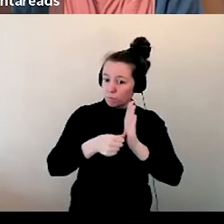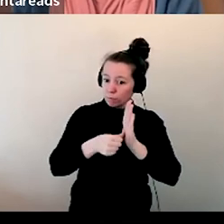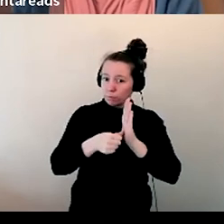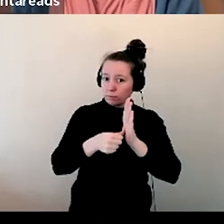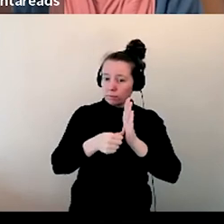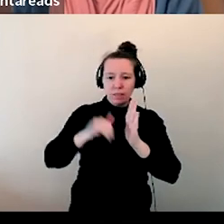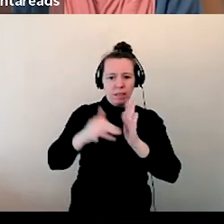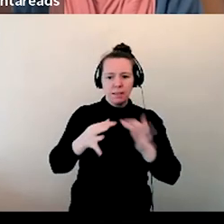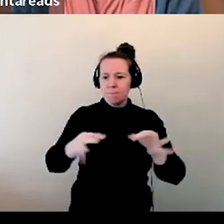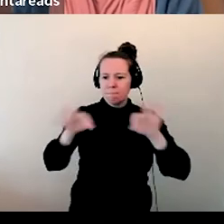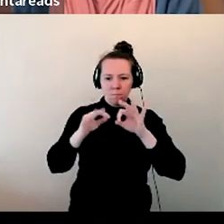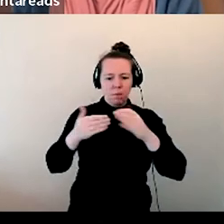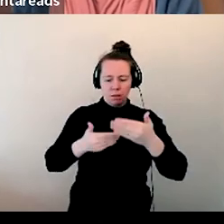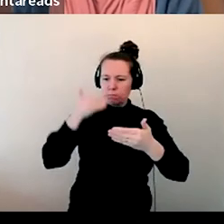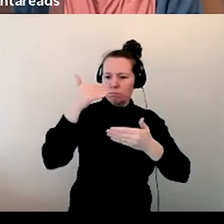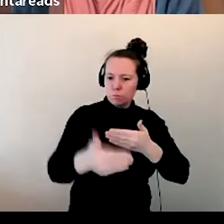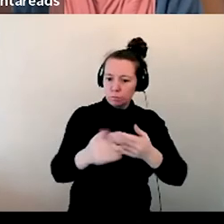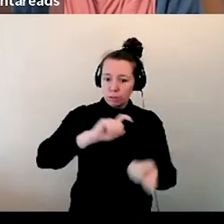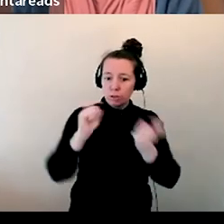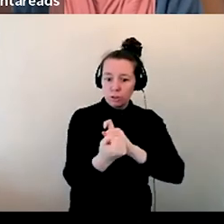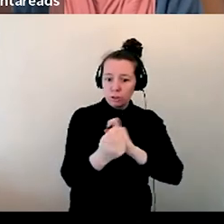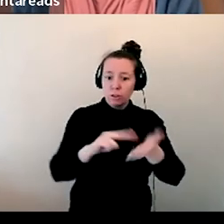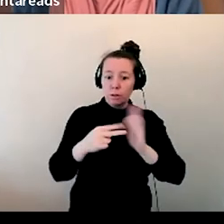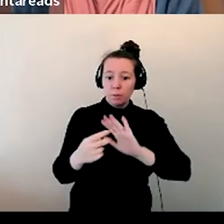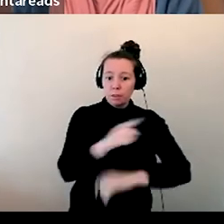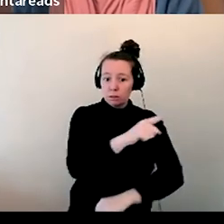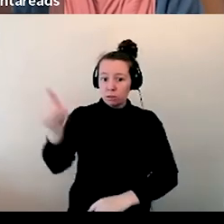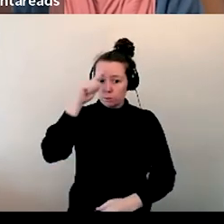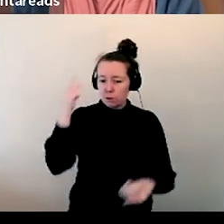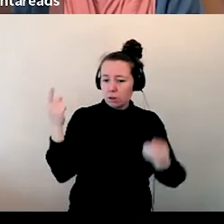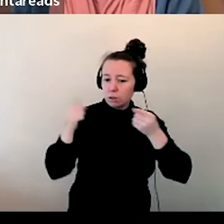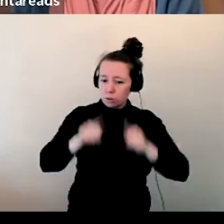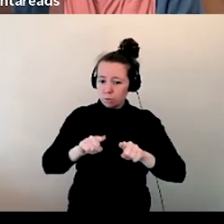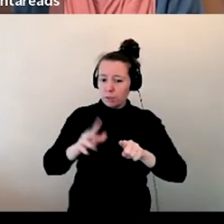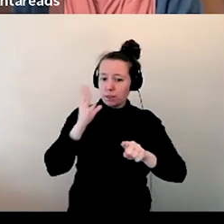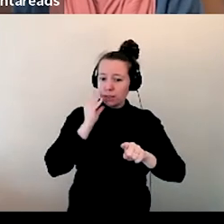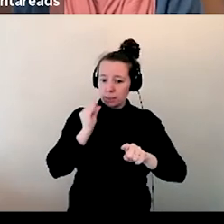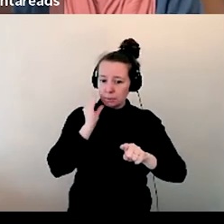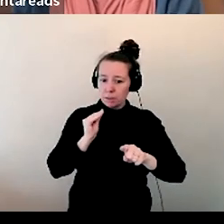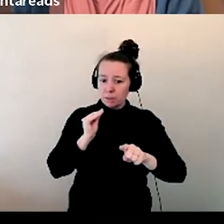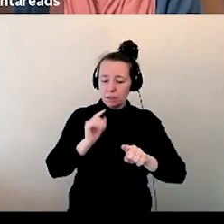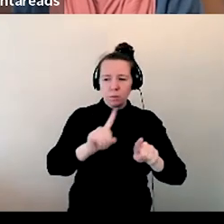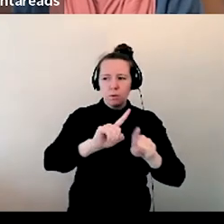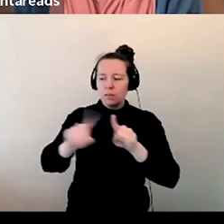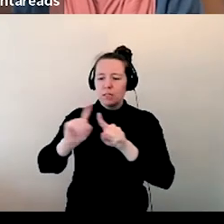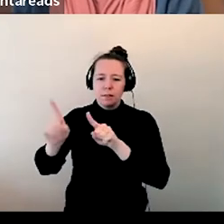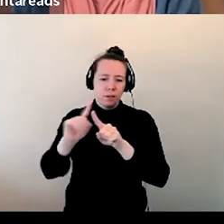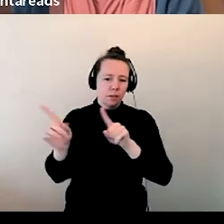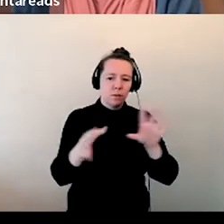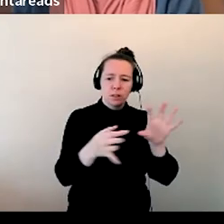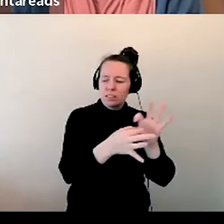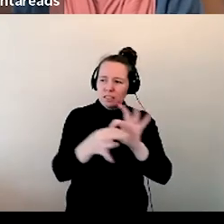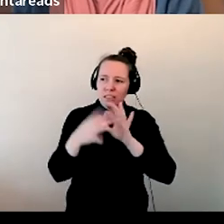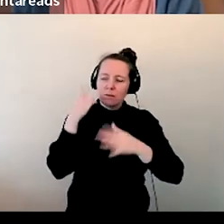forward. It's all about informed consent, right? We have different guidelines in different medias, for movies, for video games.